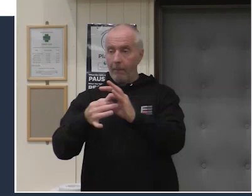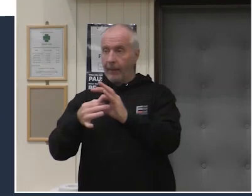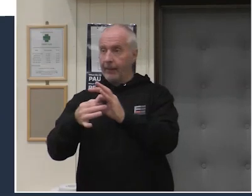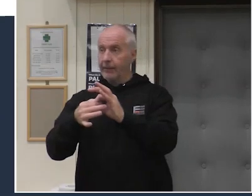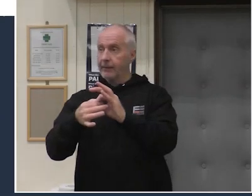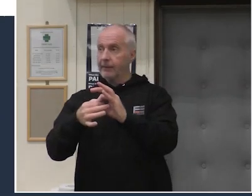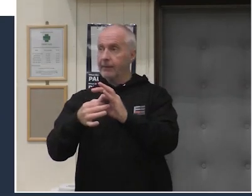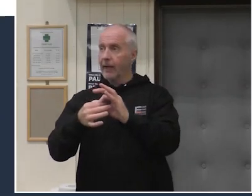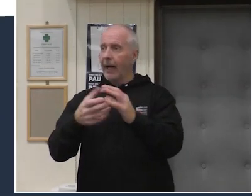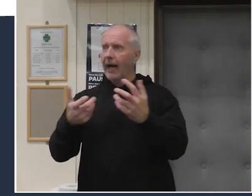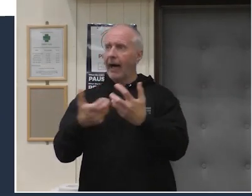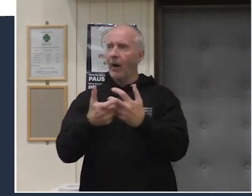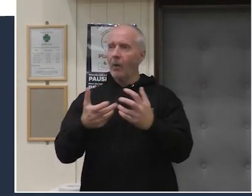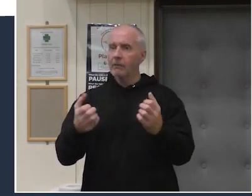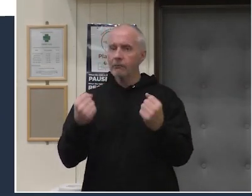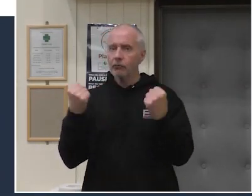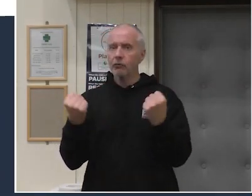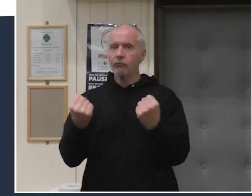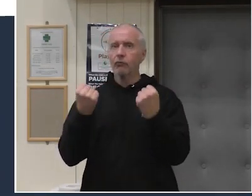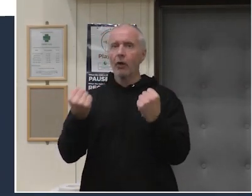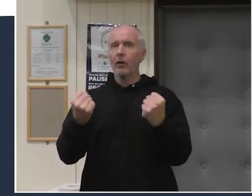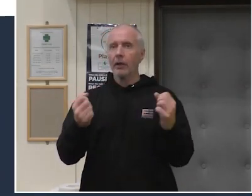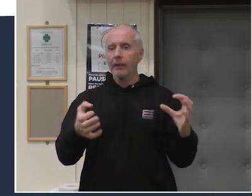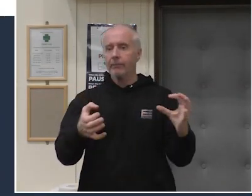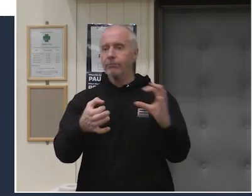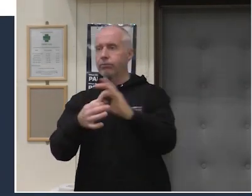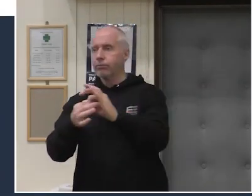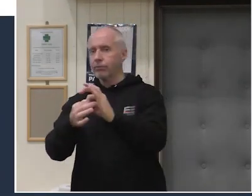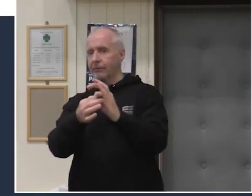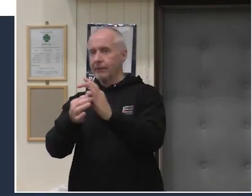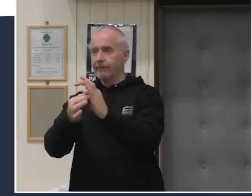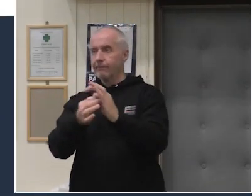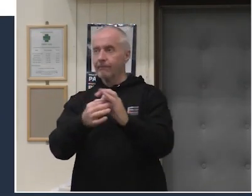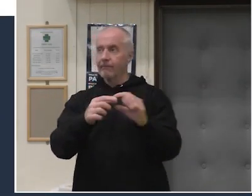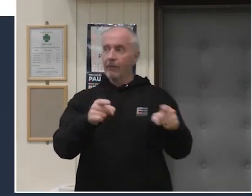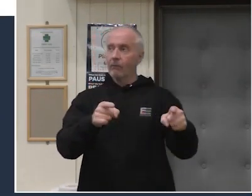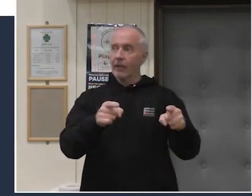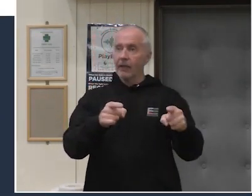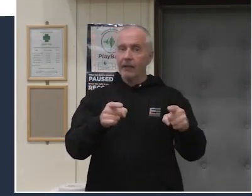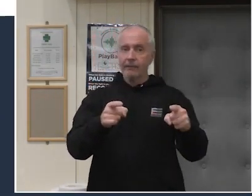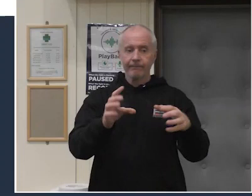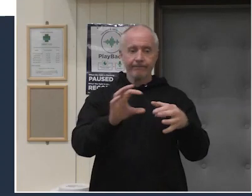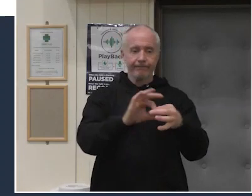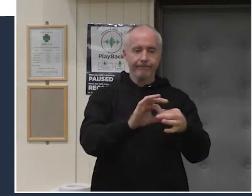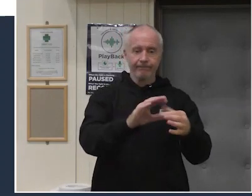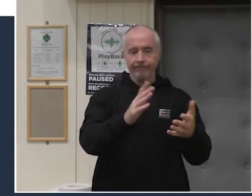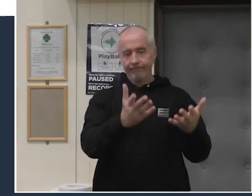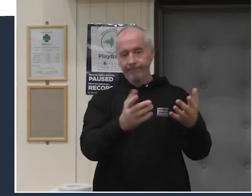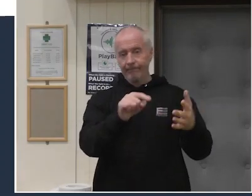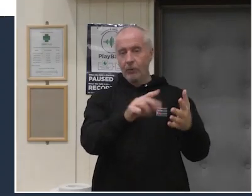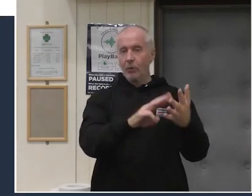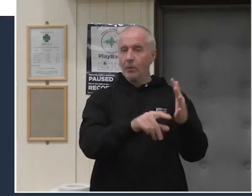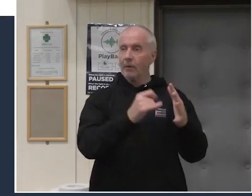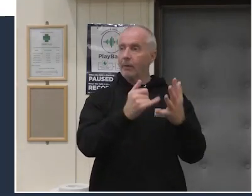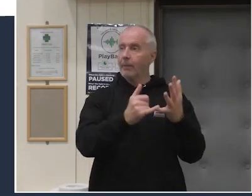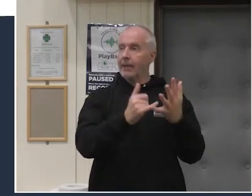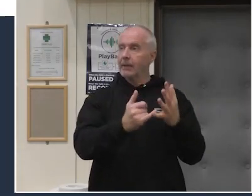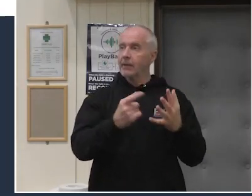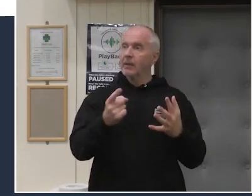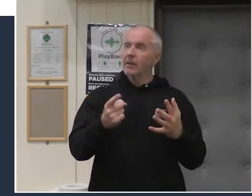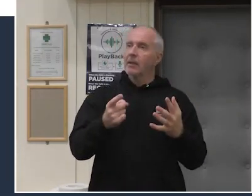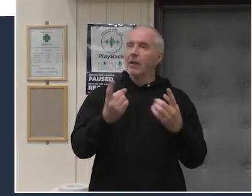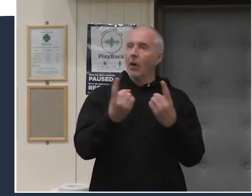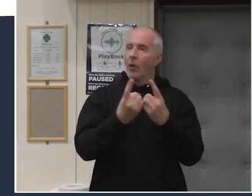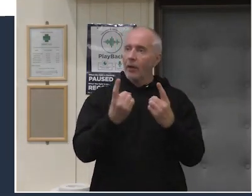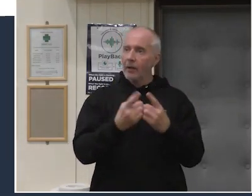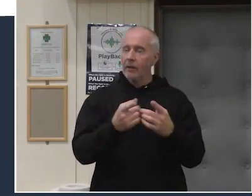things, are proportional to that mass. We also, turns out that a lot of its other properties, so